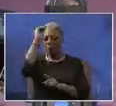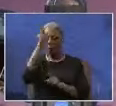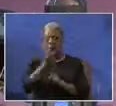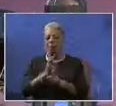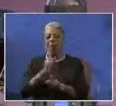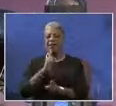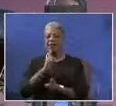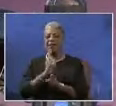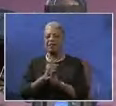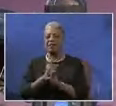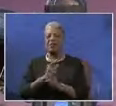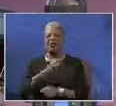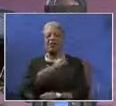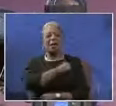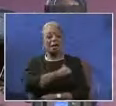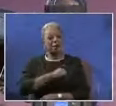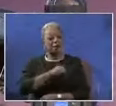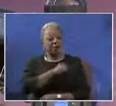that we're not